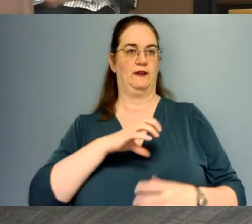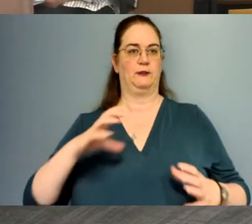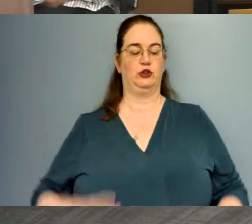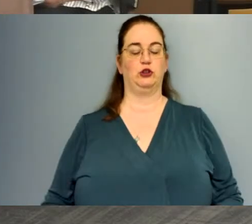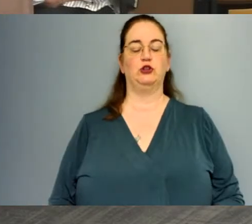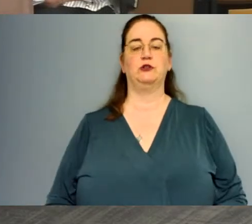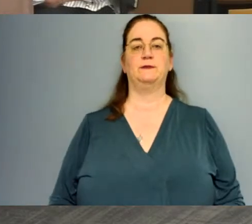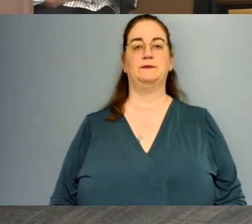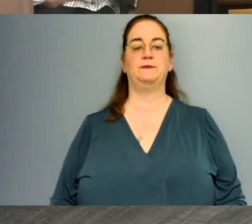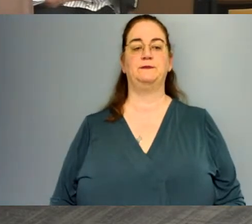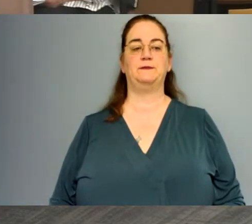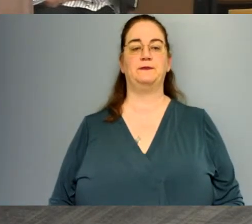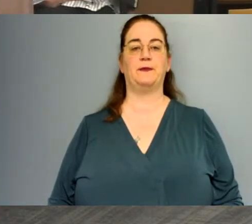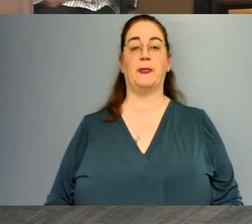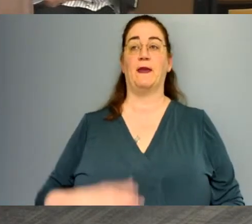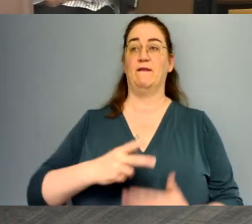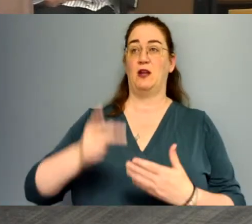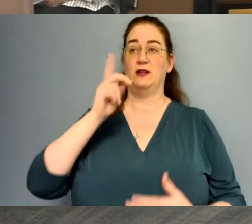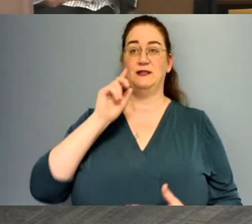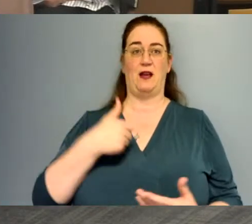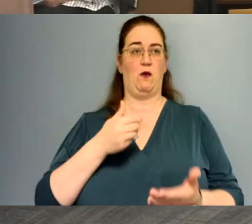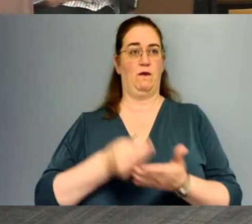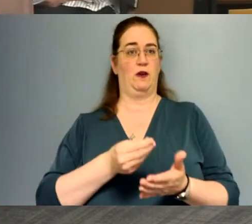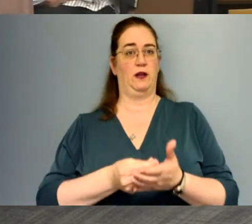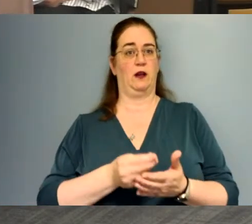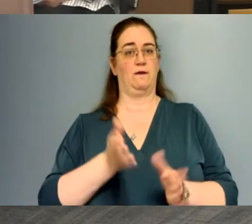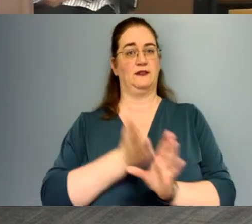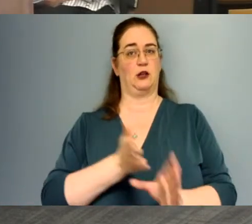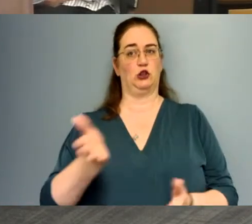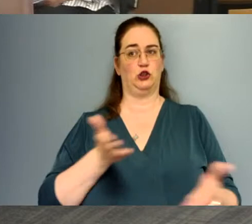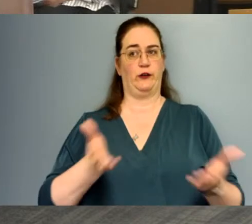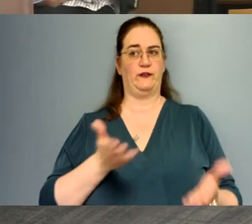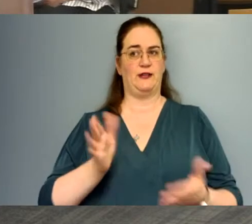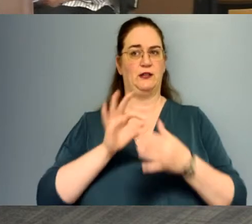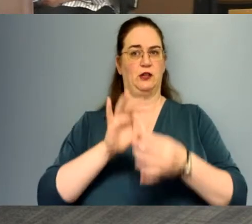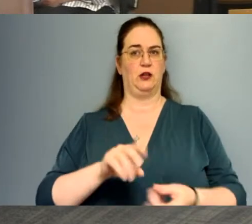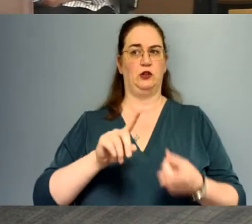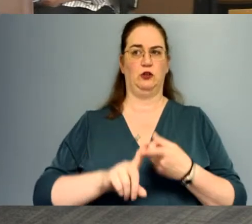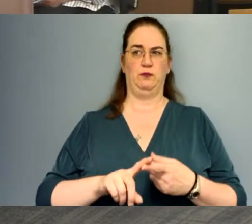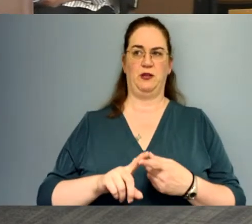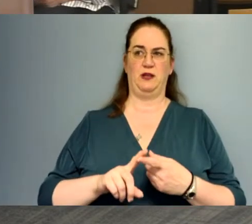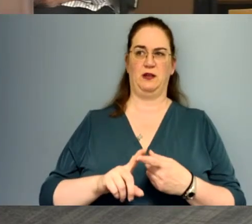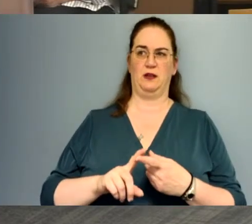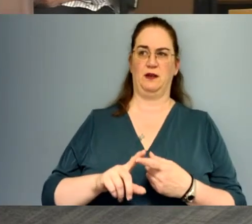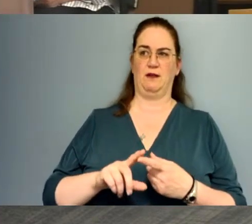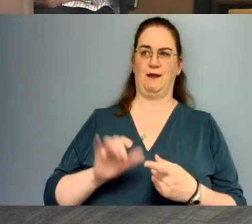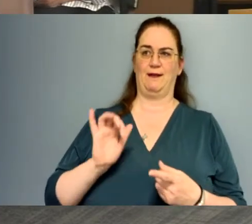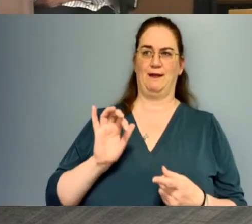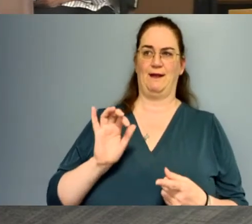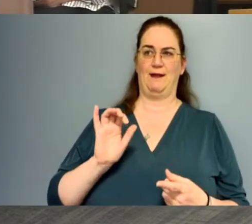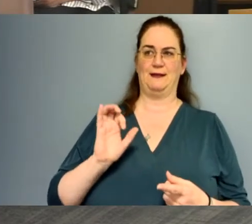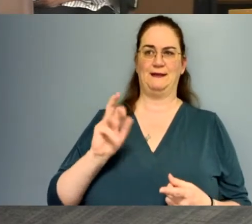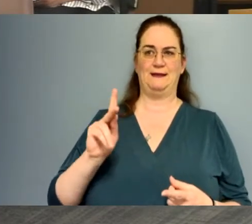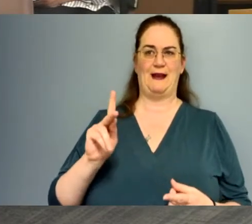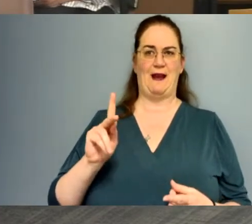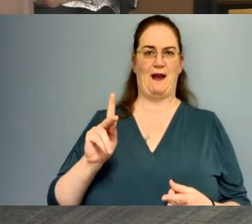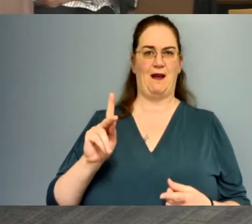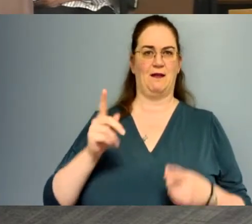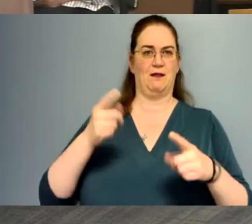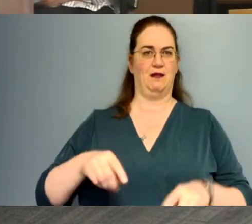I fail to see how funding of psychiatric services has to do with being attacked in a coffee shop.